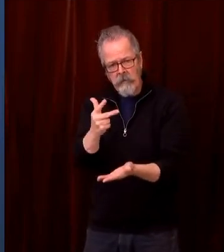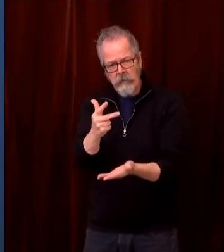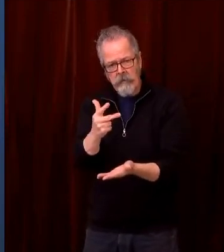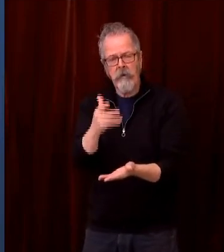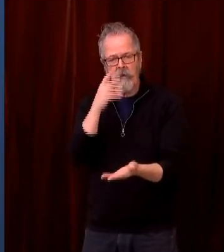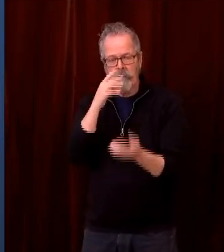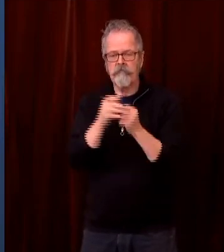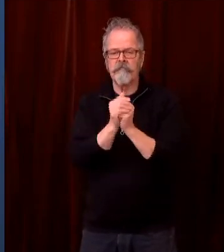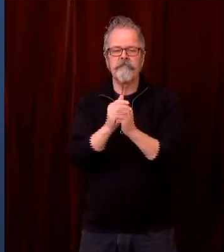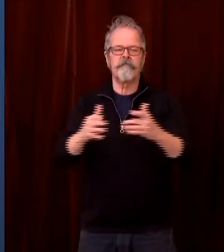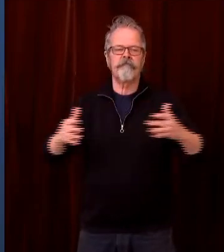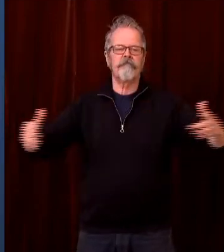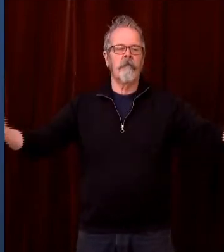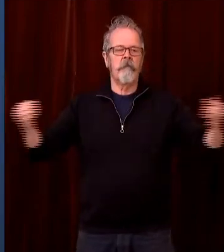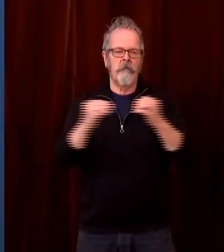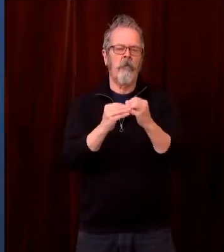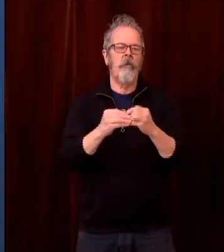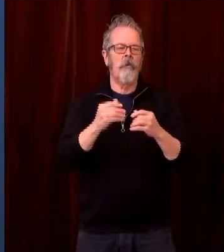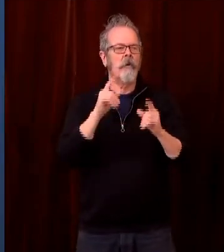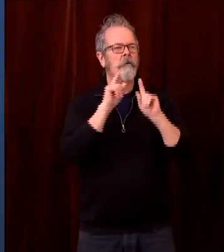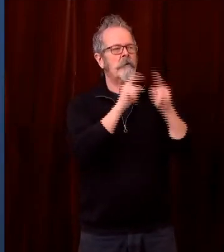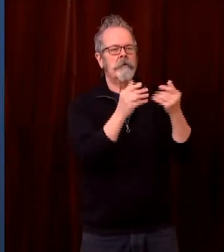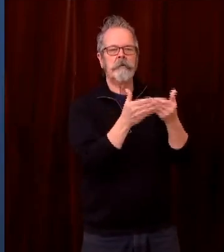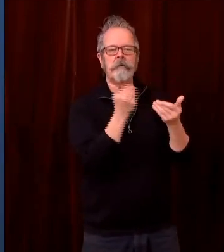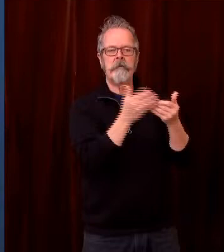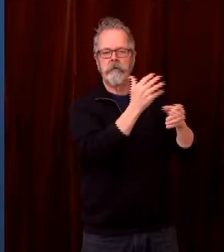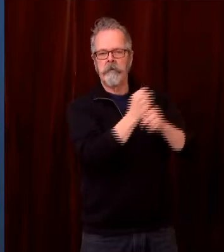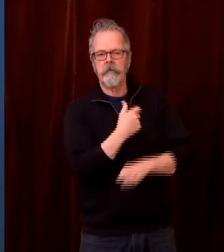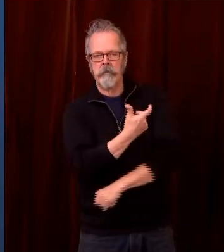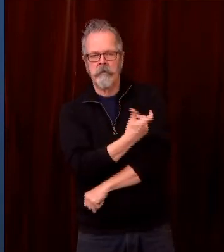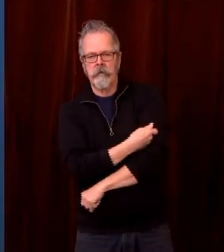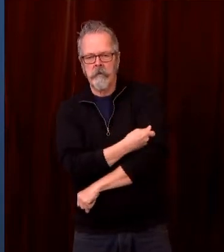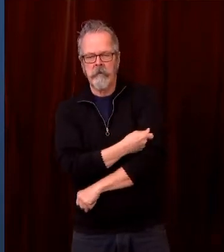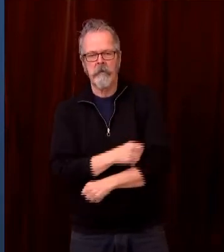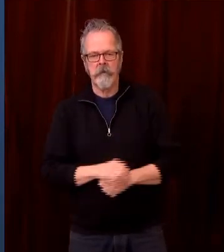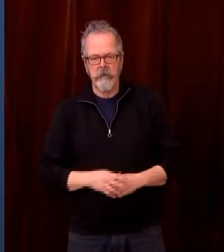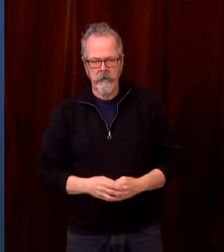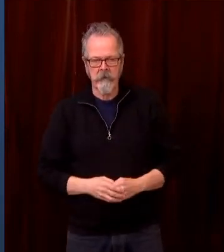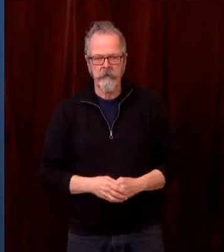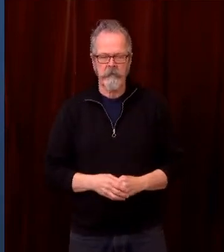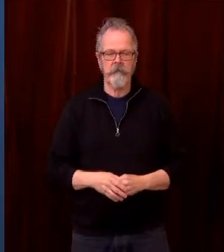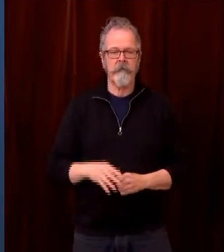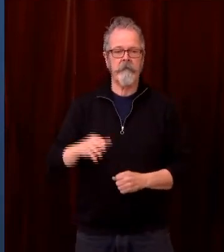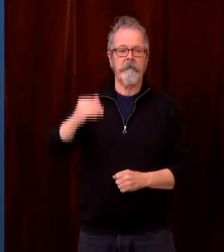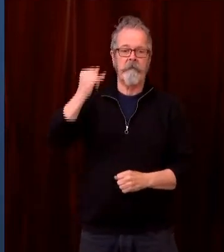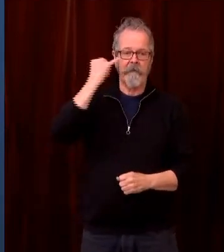people to check out the Phase Finder program that can help you in that search. That's